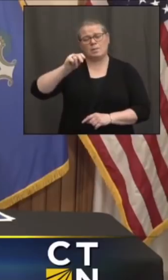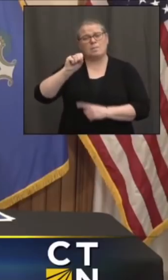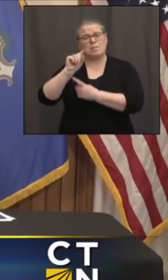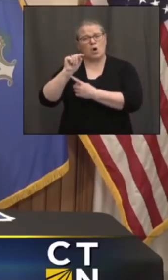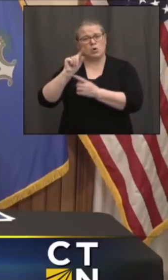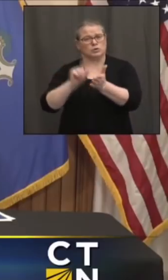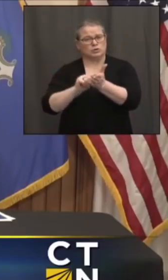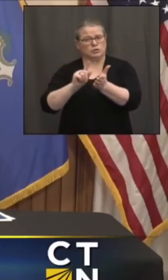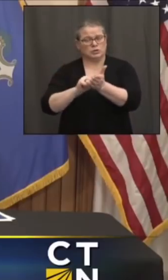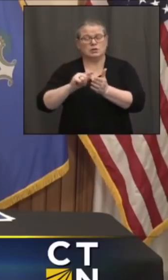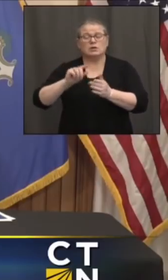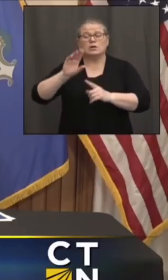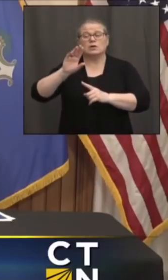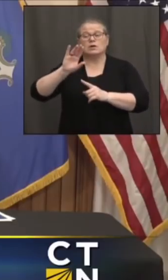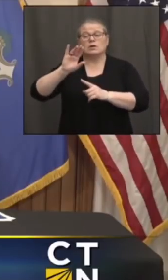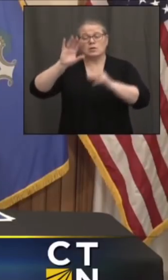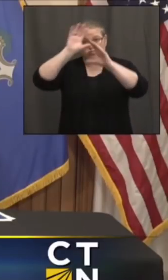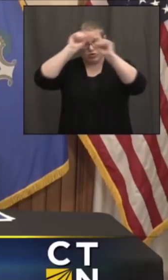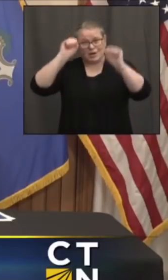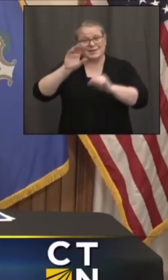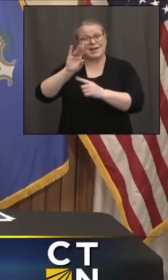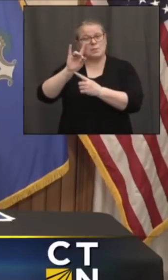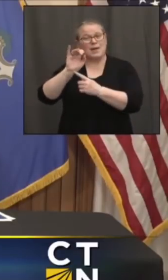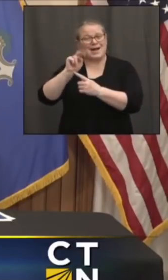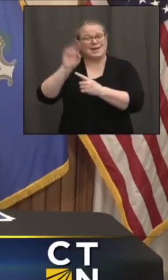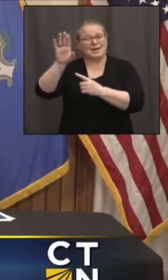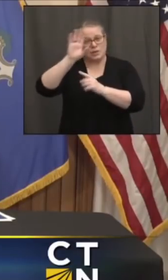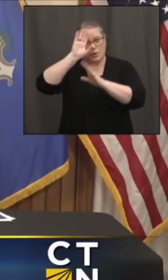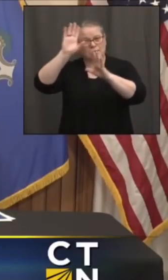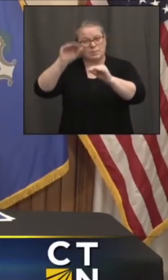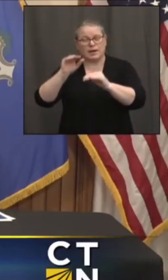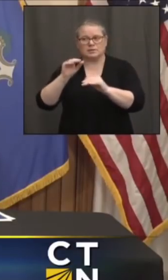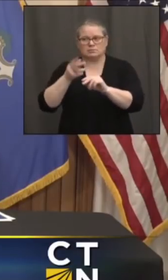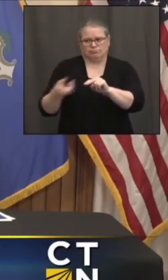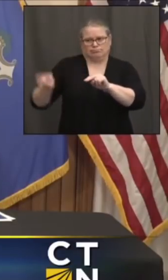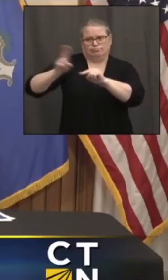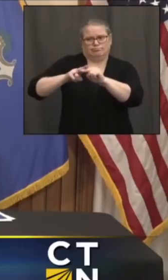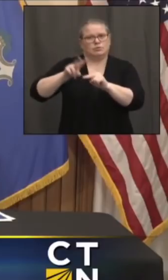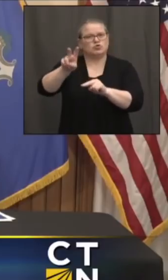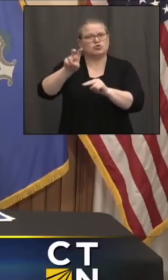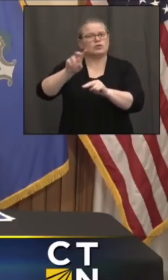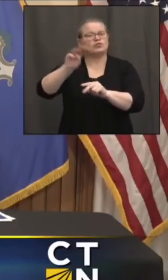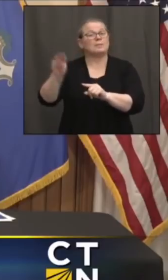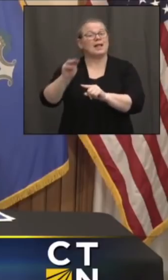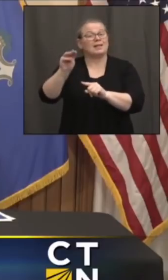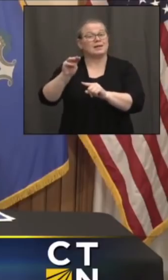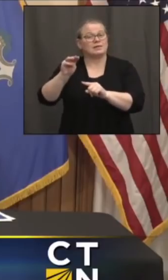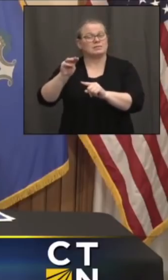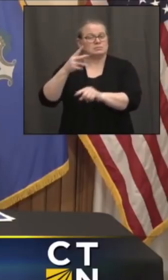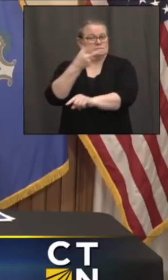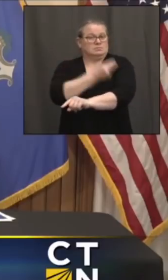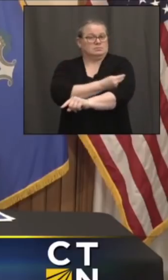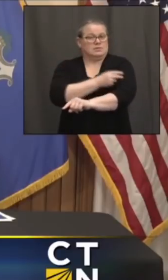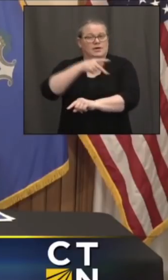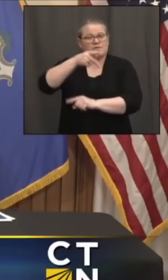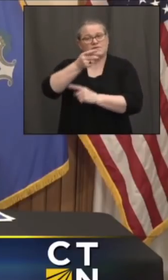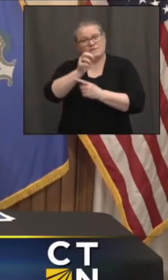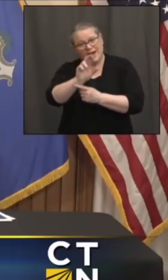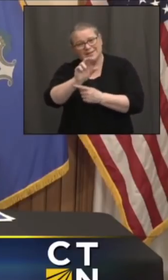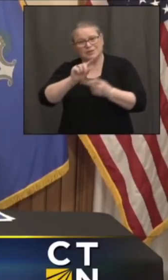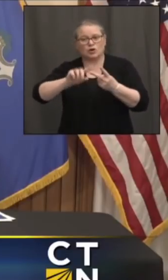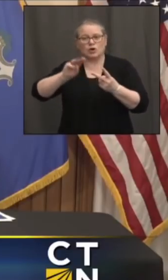million additional doses have been secured. It's Pfizer and Moderna. Is the amount that Connecticut can expect to receive still